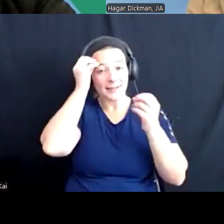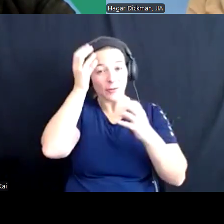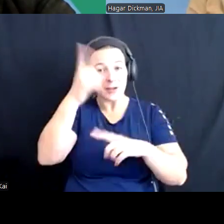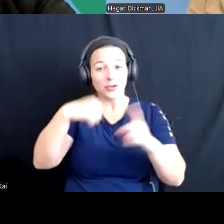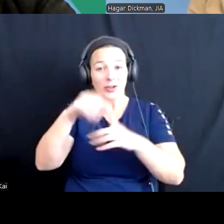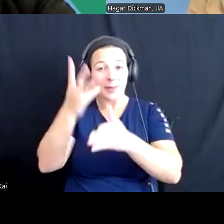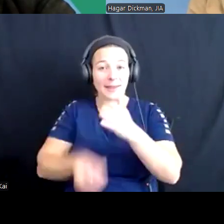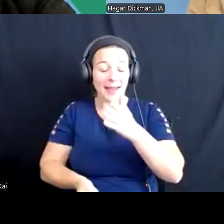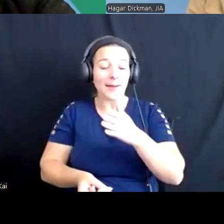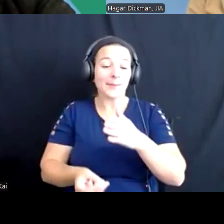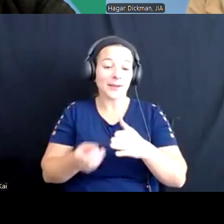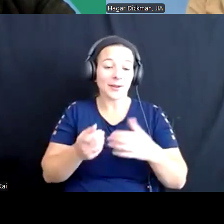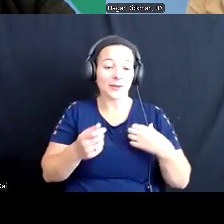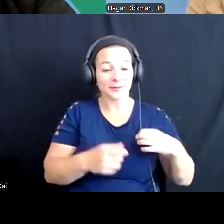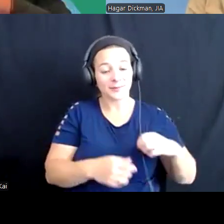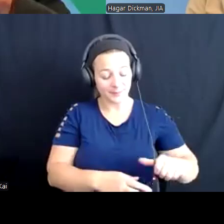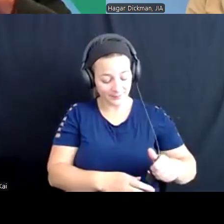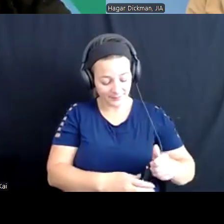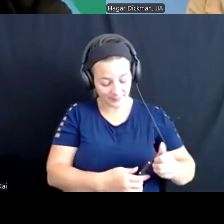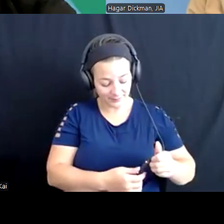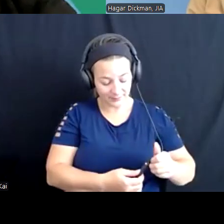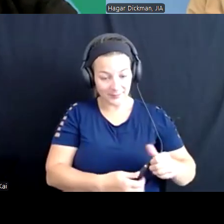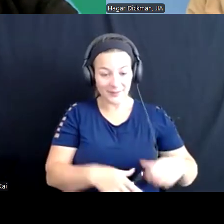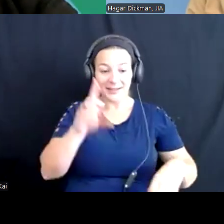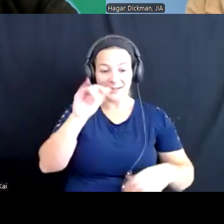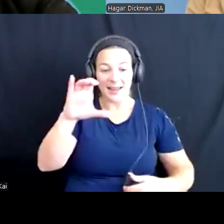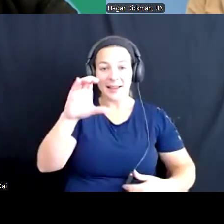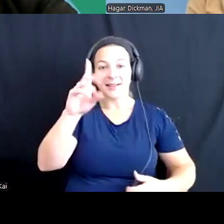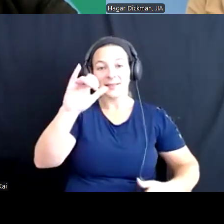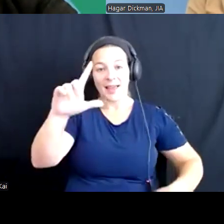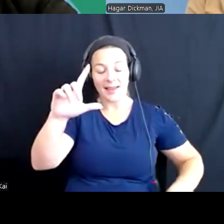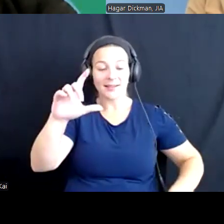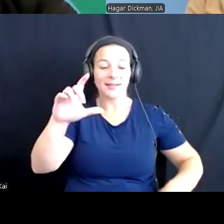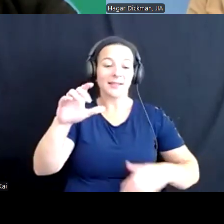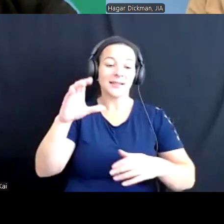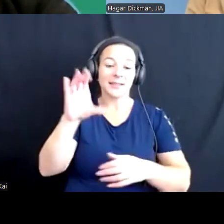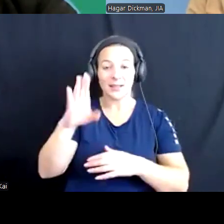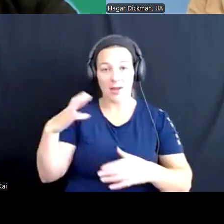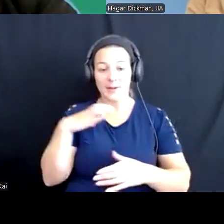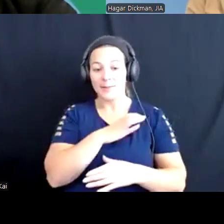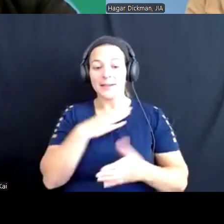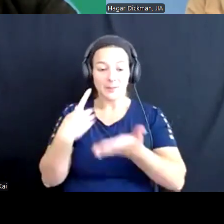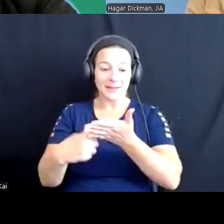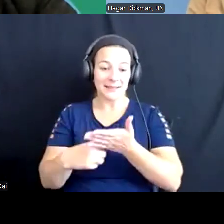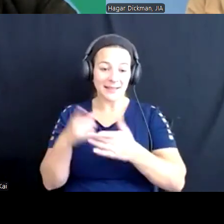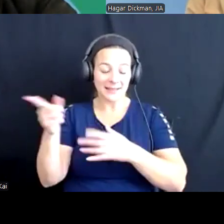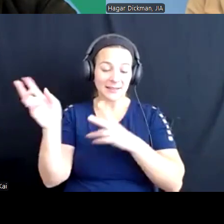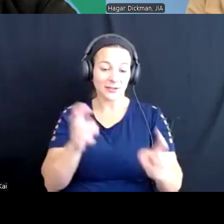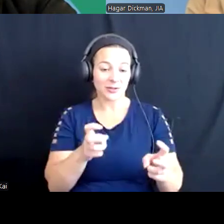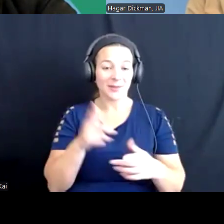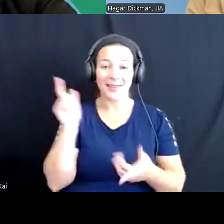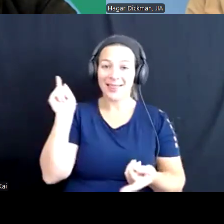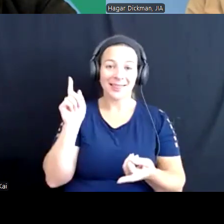that the DACLAC Transportation Subcommittee has been discussing. The lack of data about